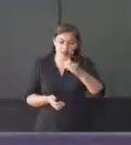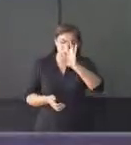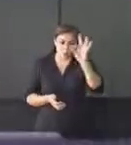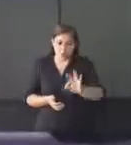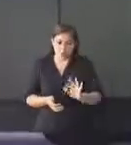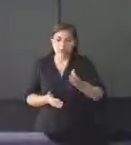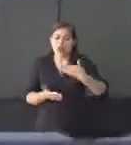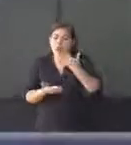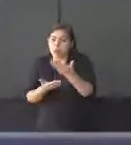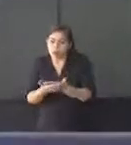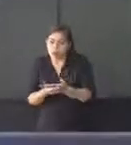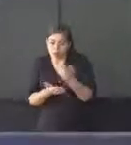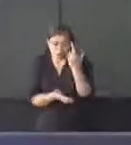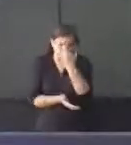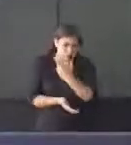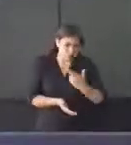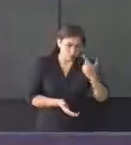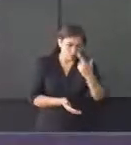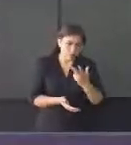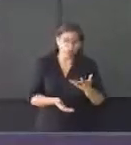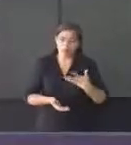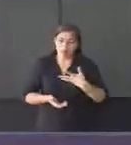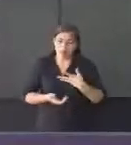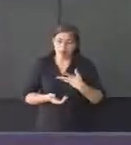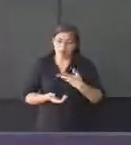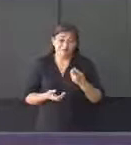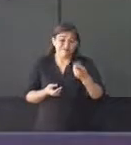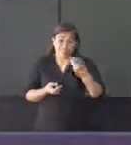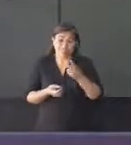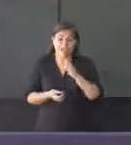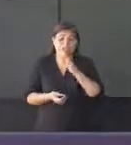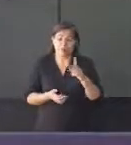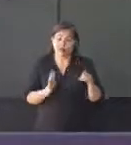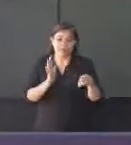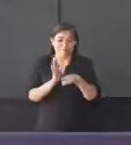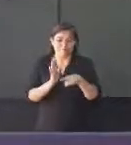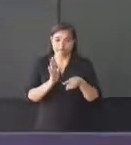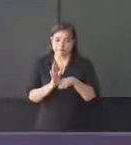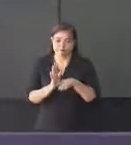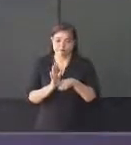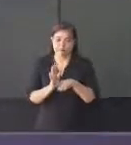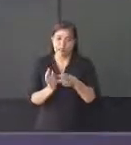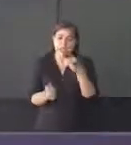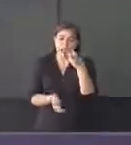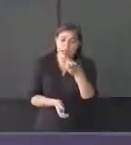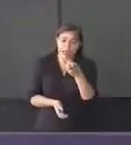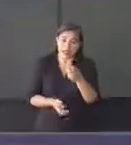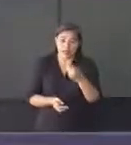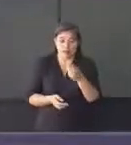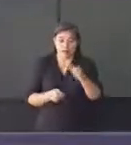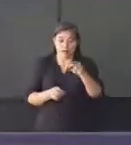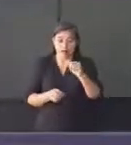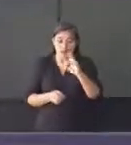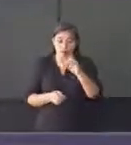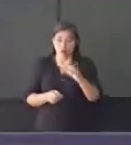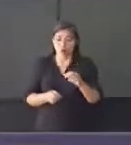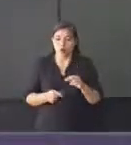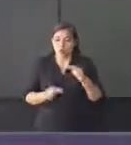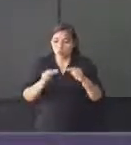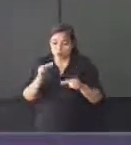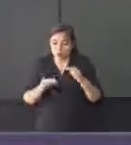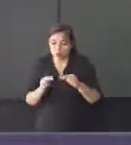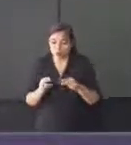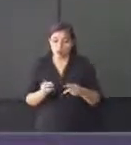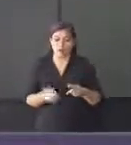76% of the requests analyzed in 2020 had a negative response. This is the